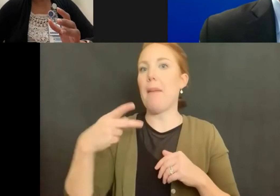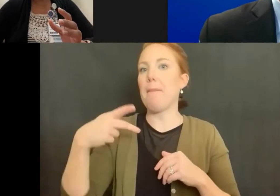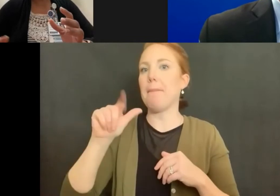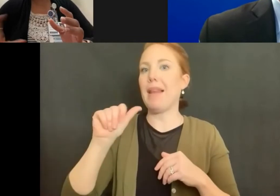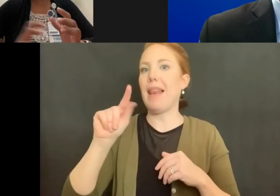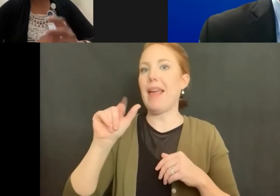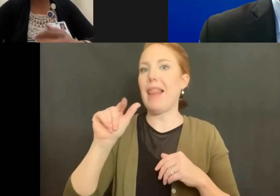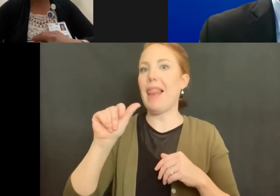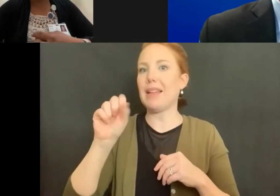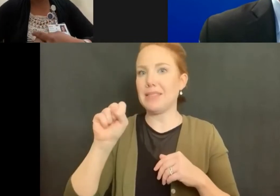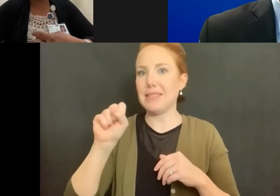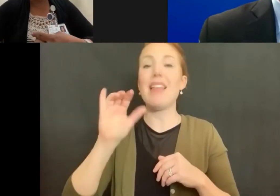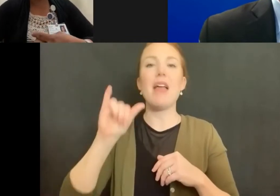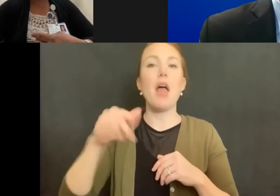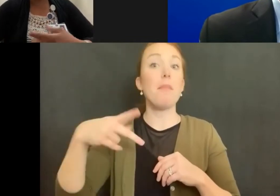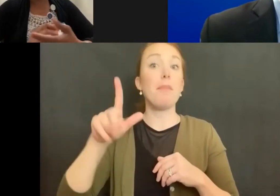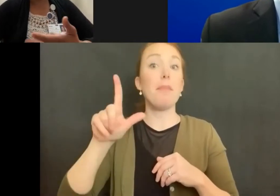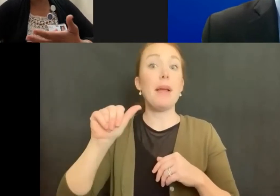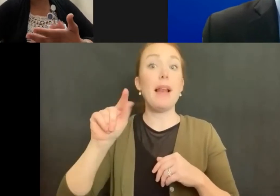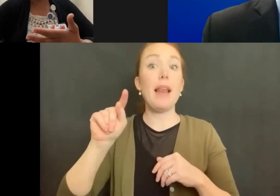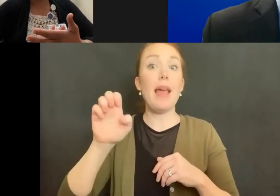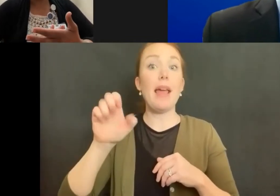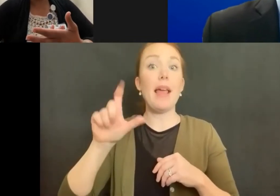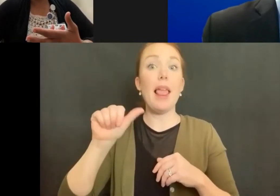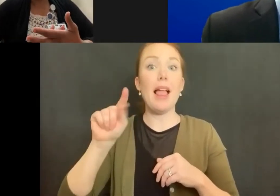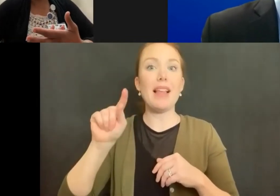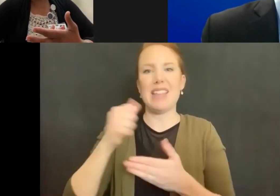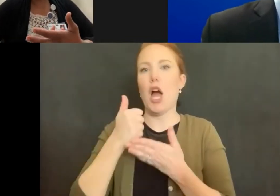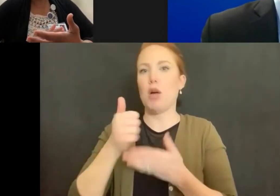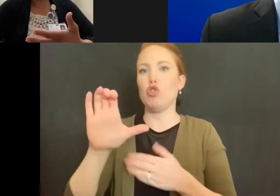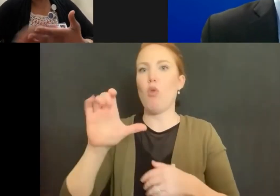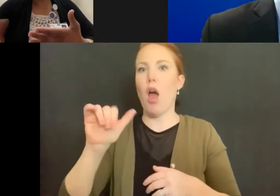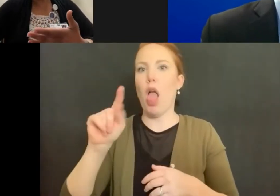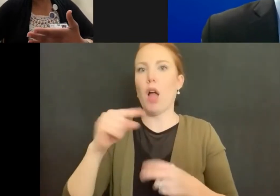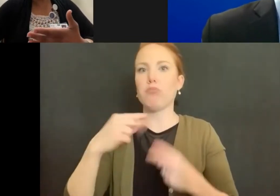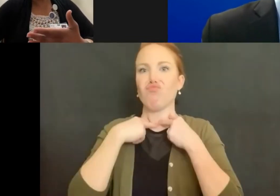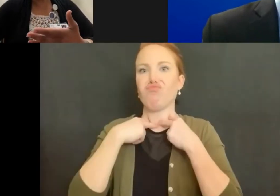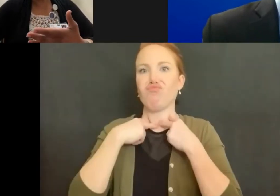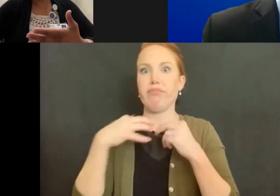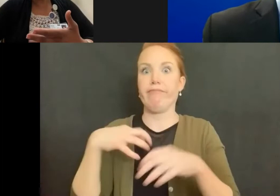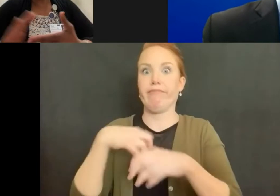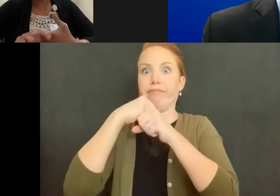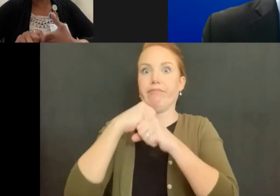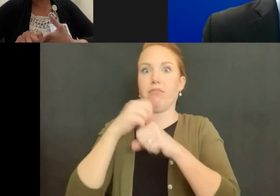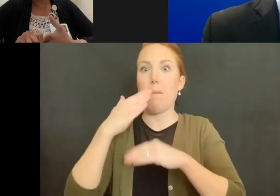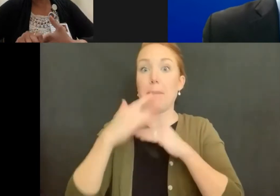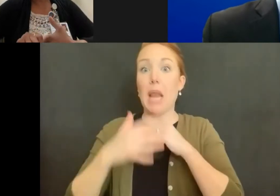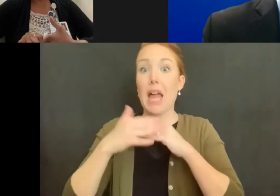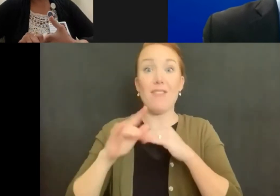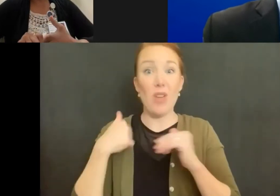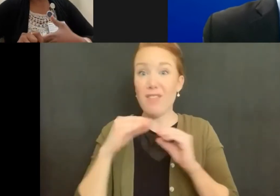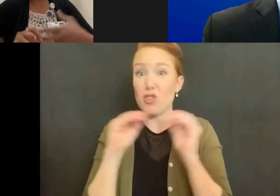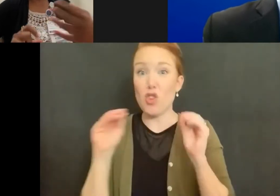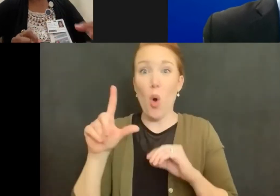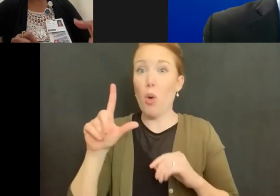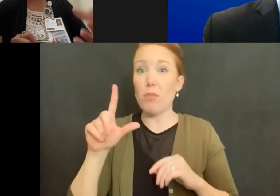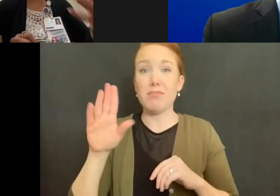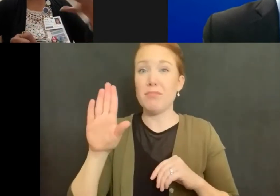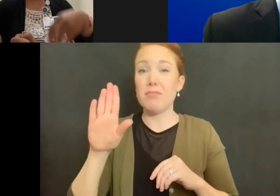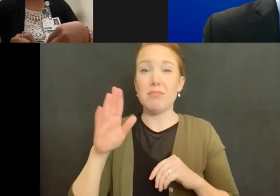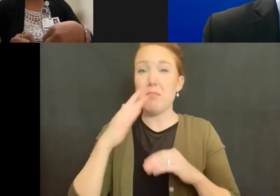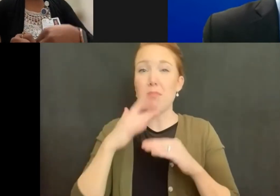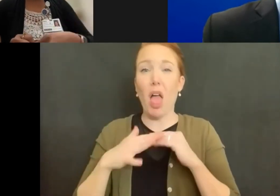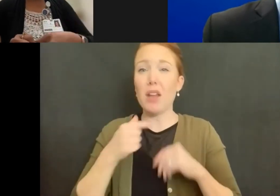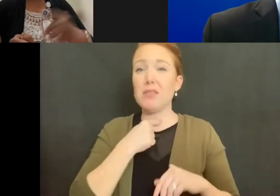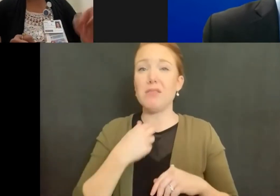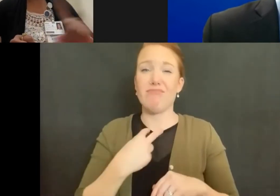that helps you clot the blood, which we need them. Otherwise, we're gonna bleed to death if we're gonna get cut, right? So when we get